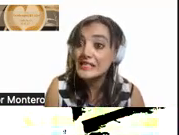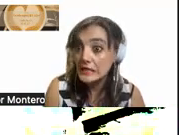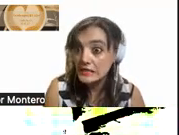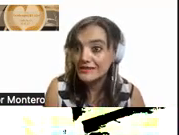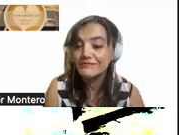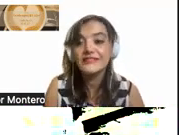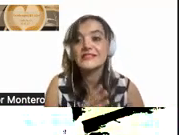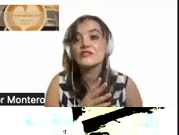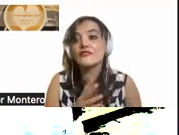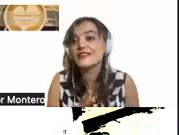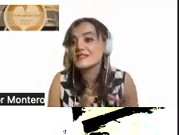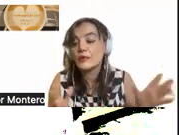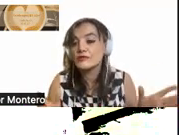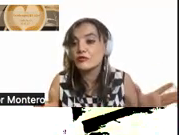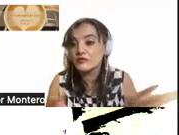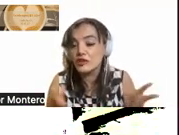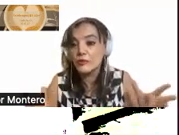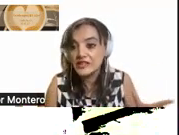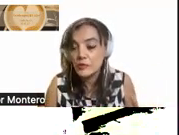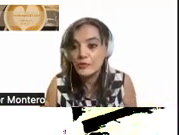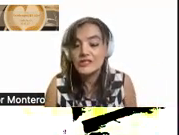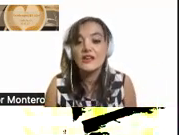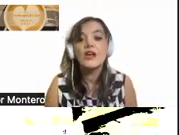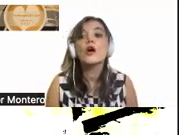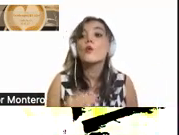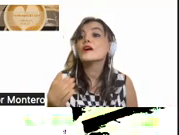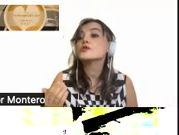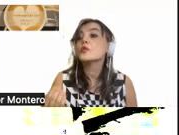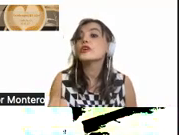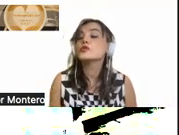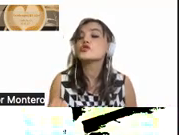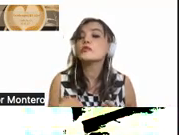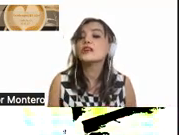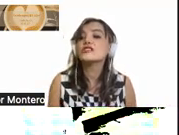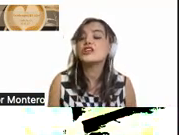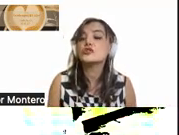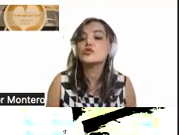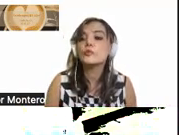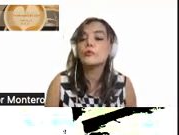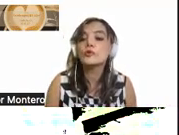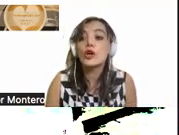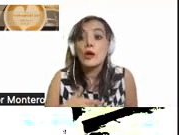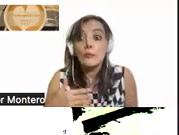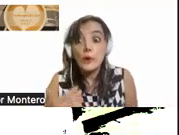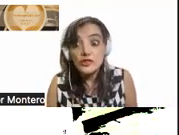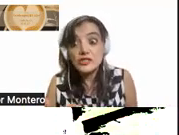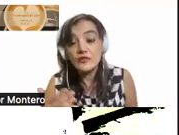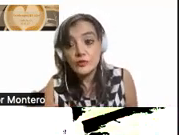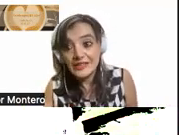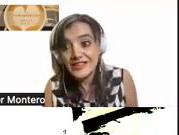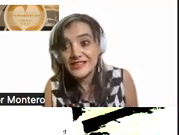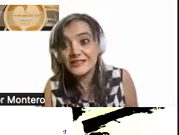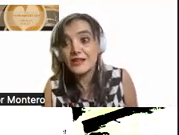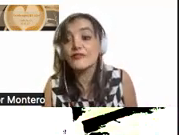of trances. This is something that is part of the human experience. Why don't we use our imagination to promote